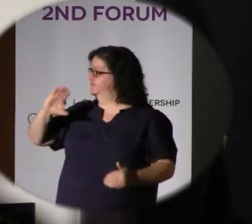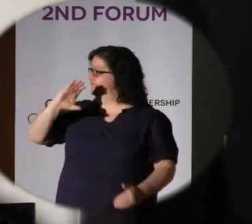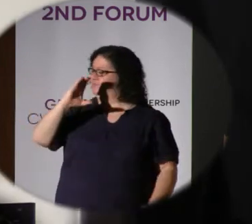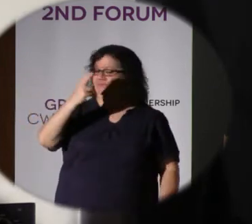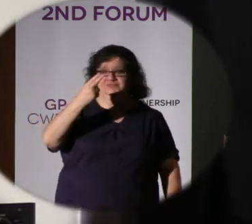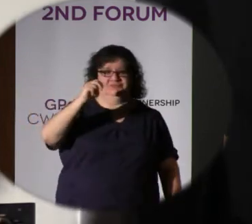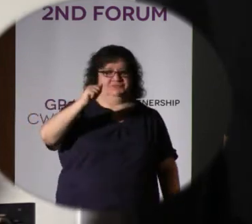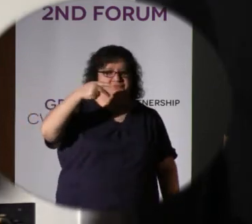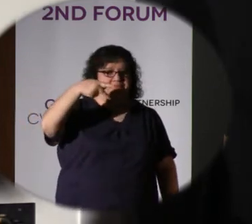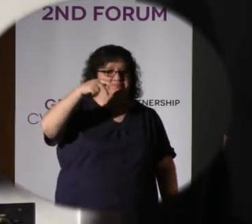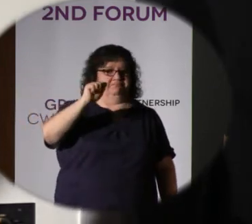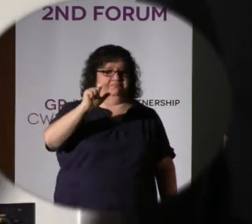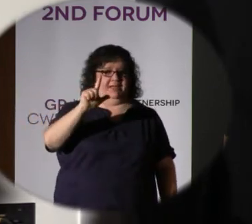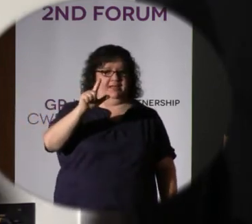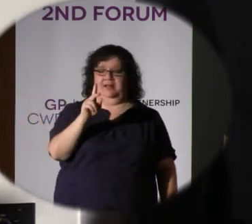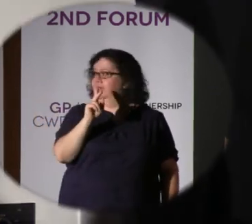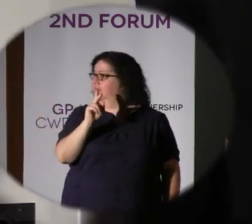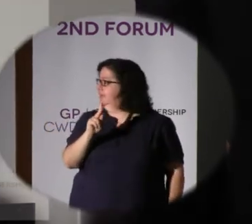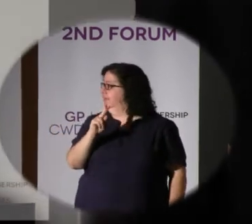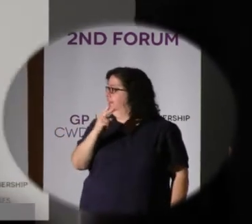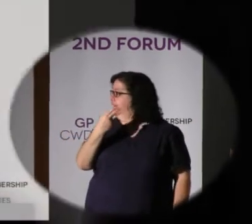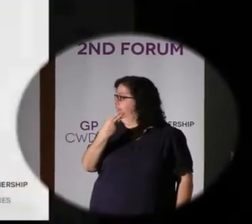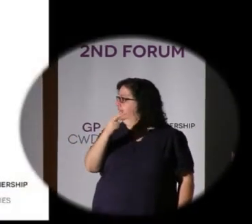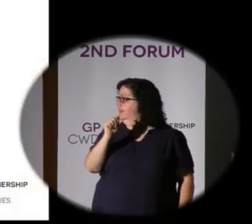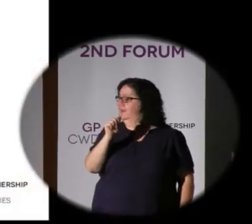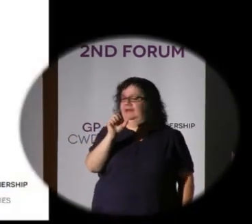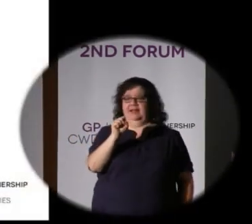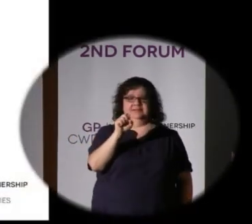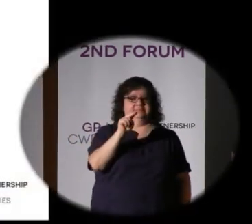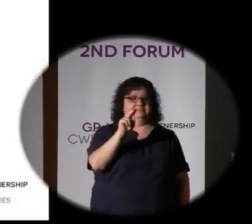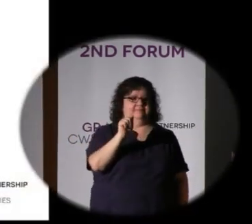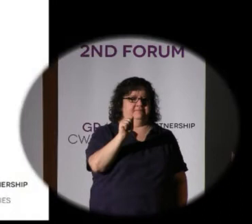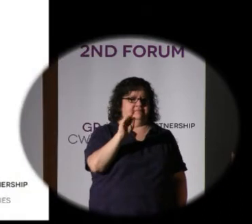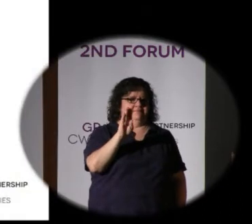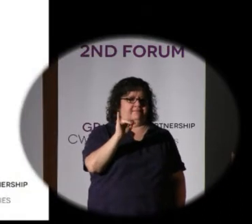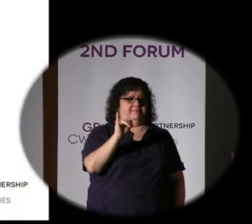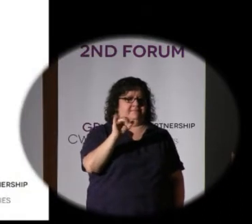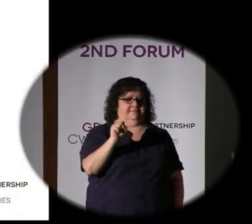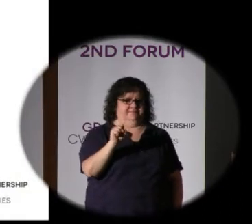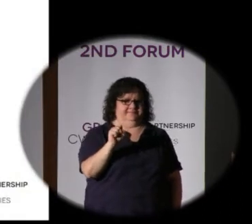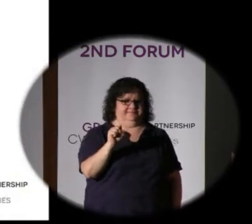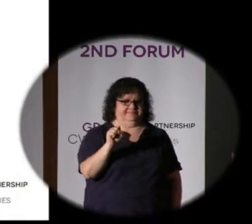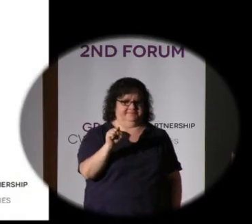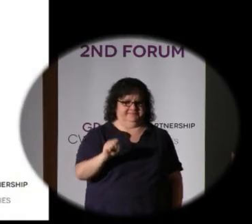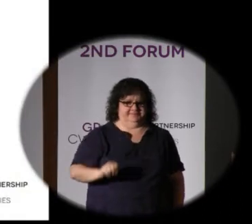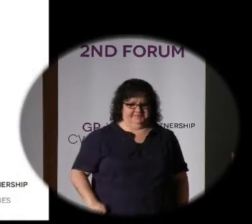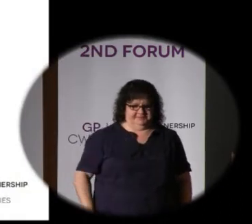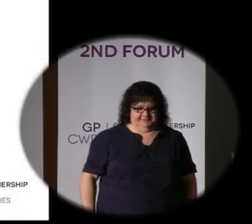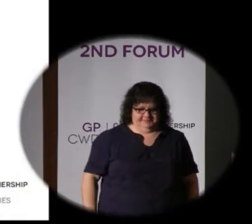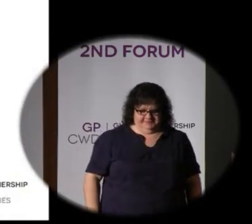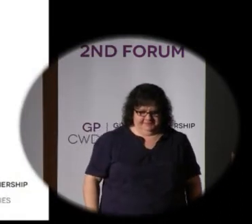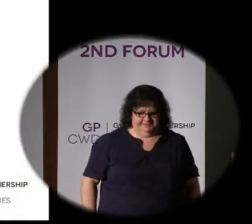who will speak on assistive technology. Hi, Chapel.